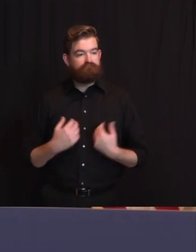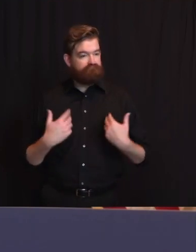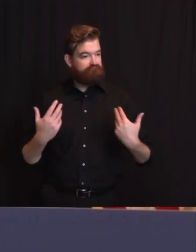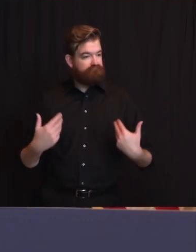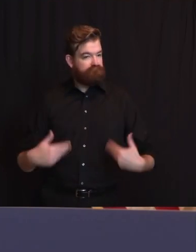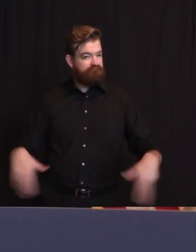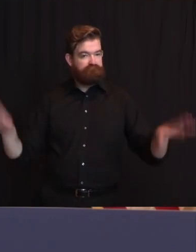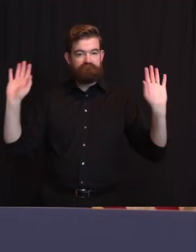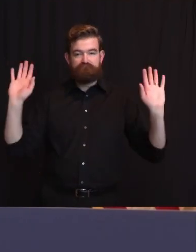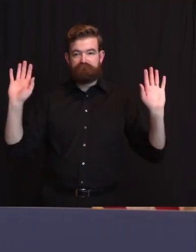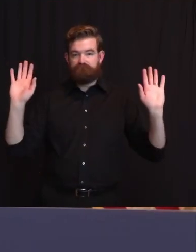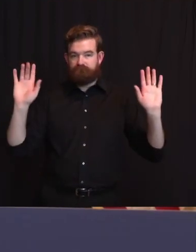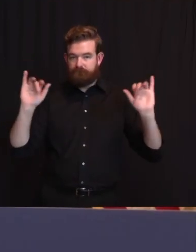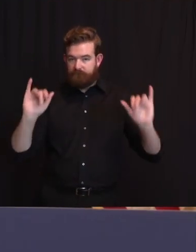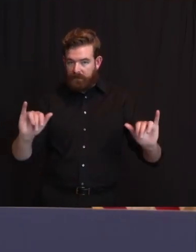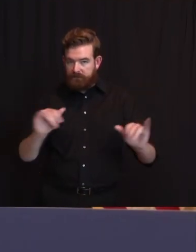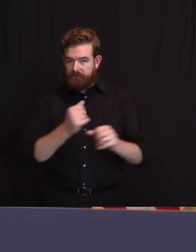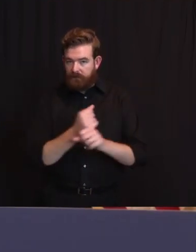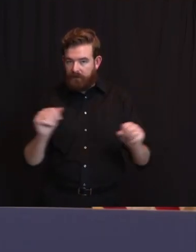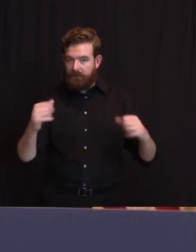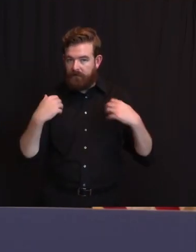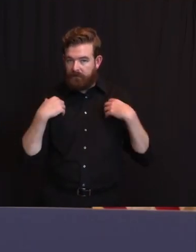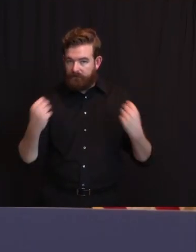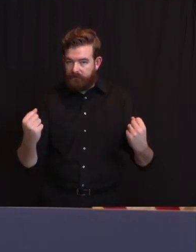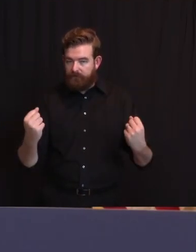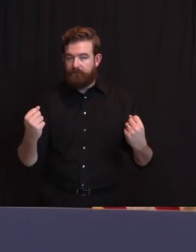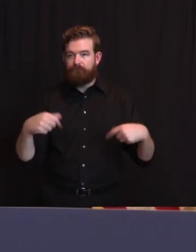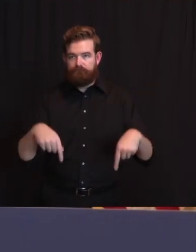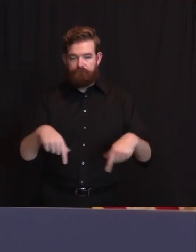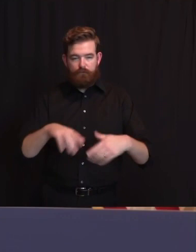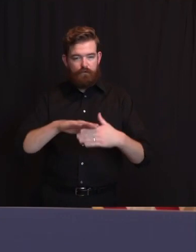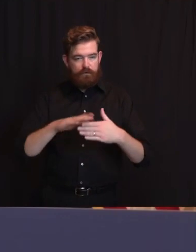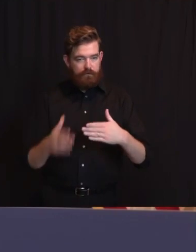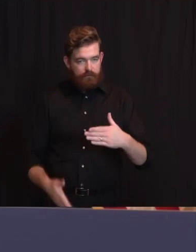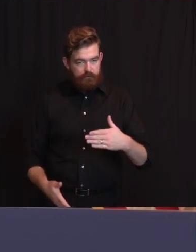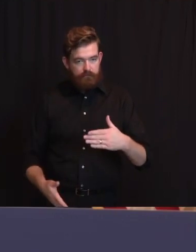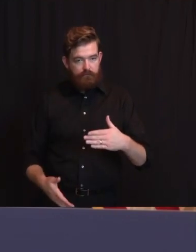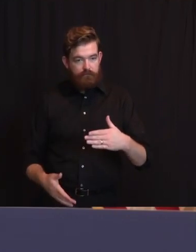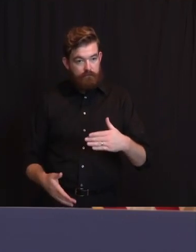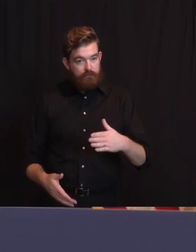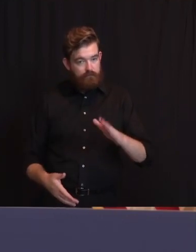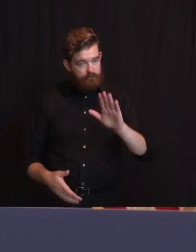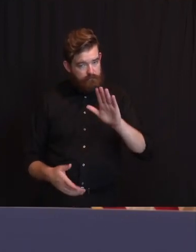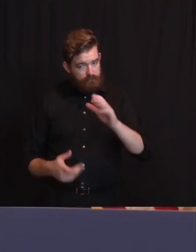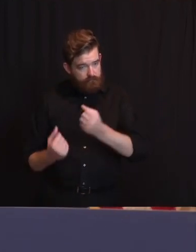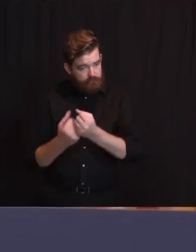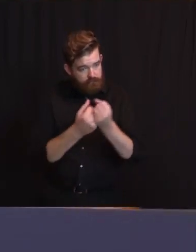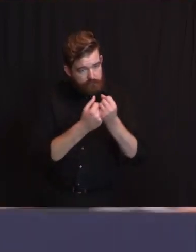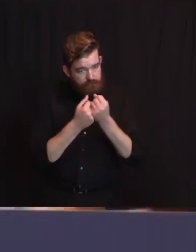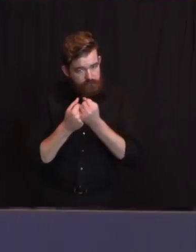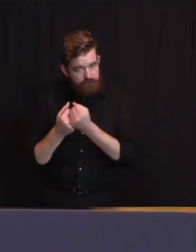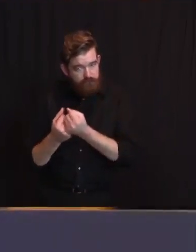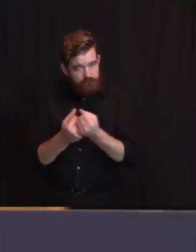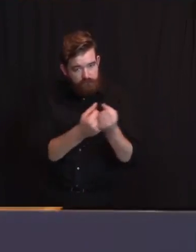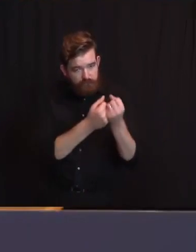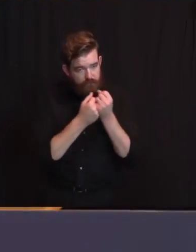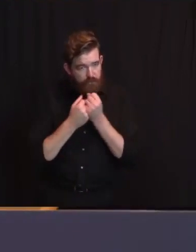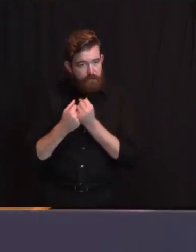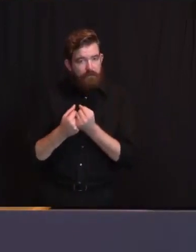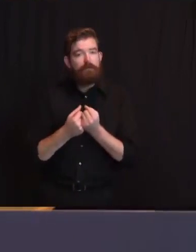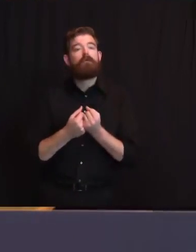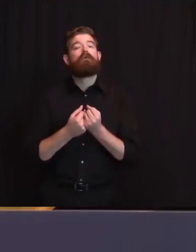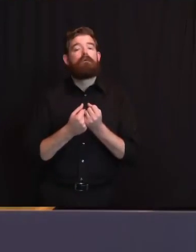and healthy weekend, and remember, for each other, for us all, please take the call. Thank you. Judy, thank you.